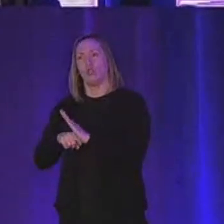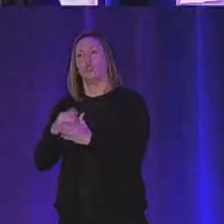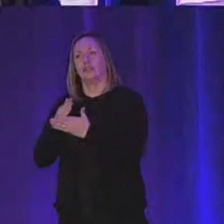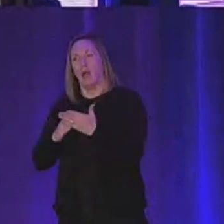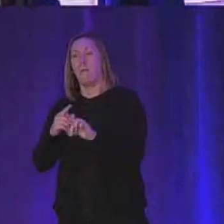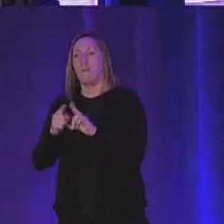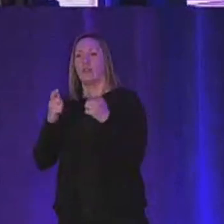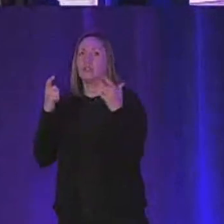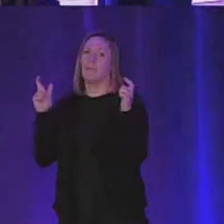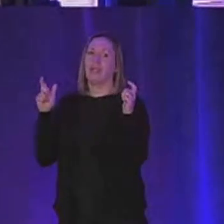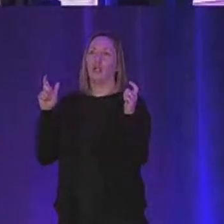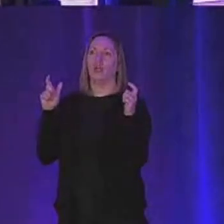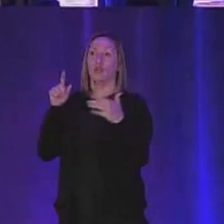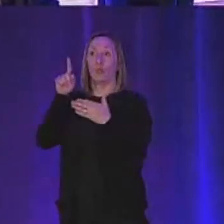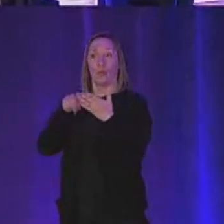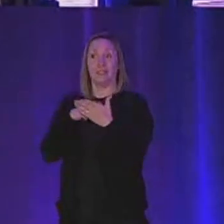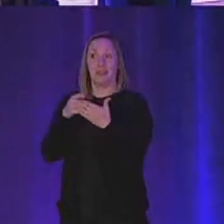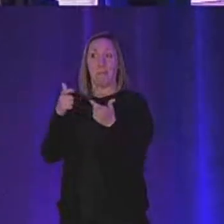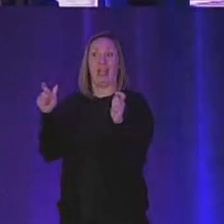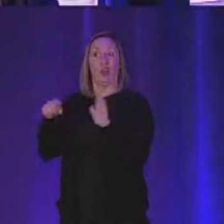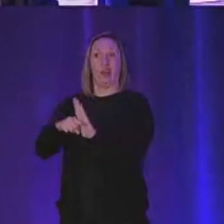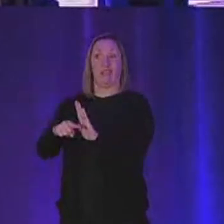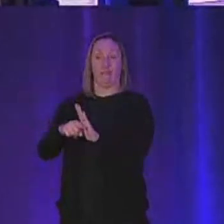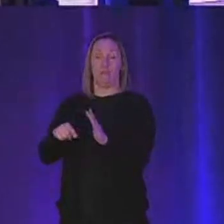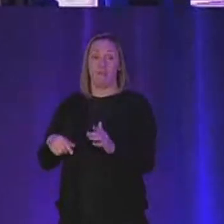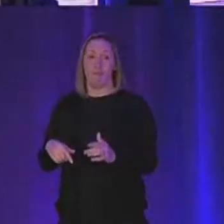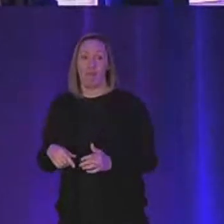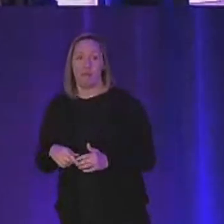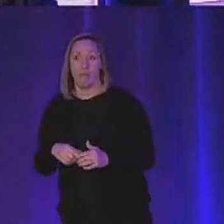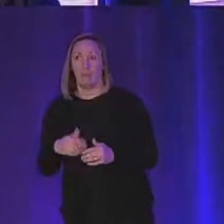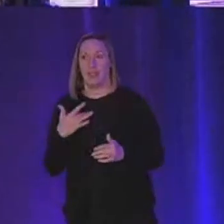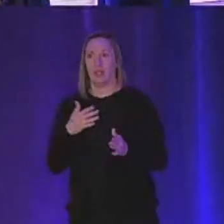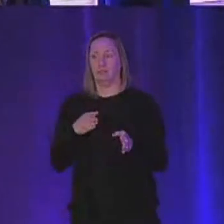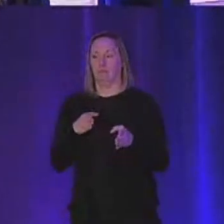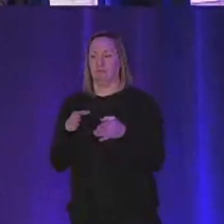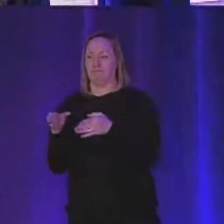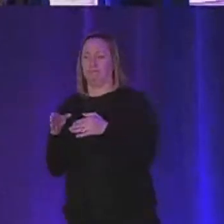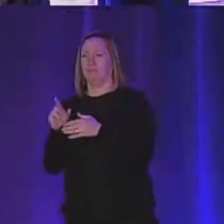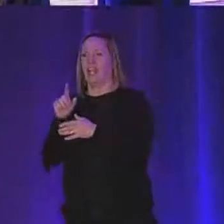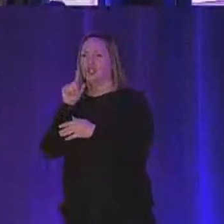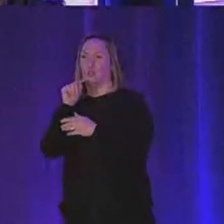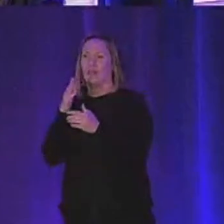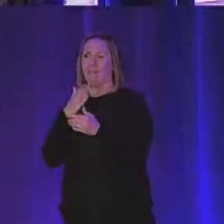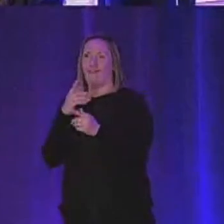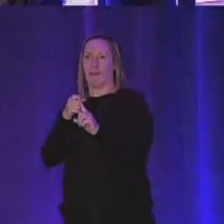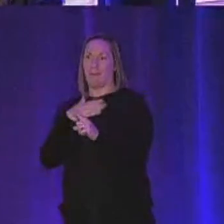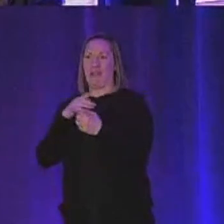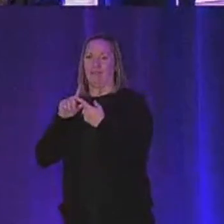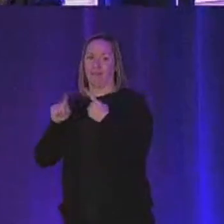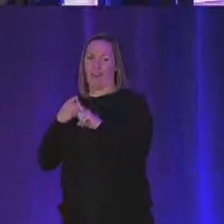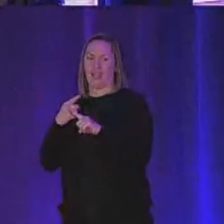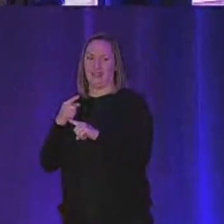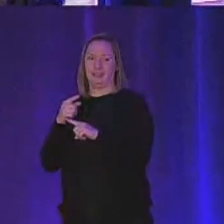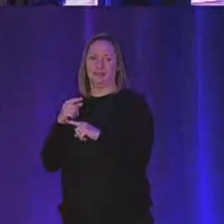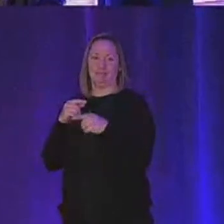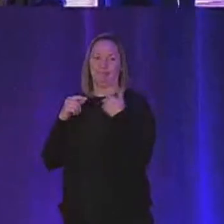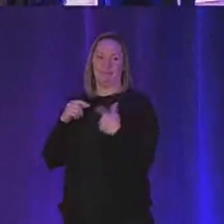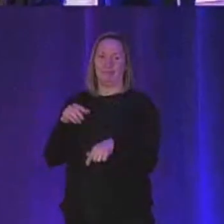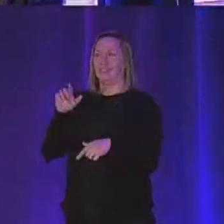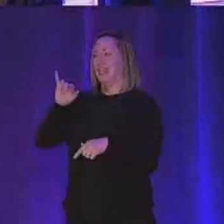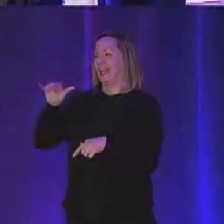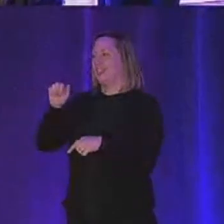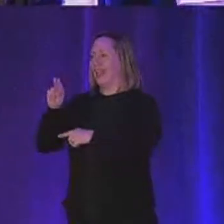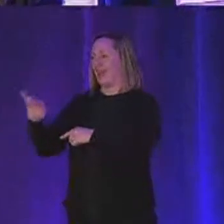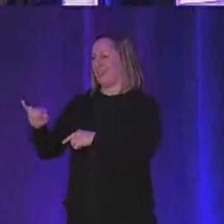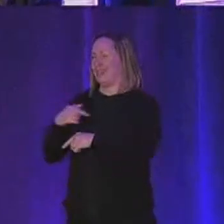bigger criticism that I lean toward, and this was a tweet from a good friend of mine, Yanni. Absolutely adore Yanni, a